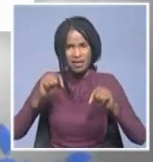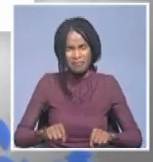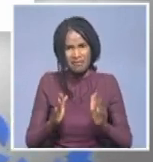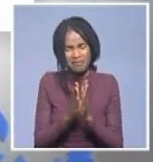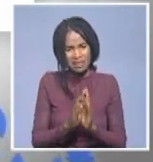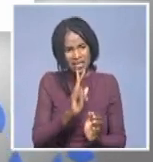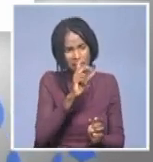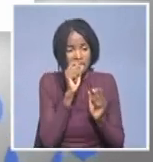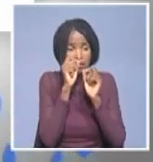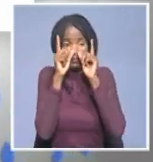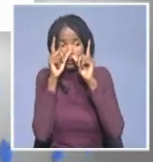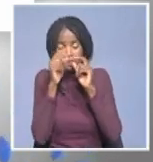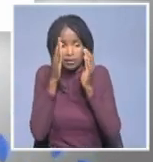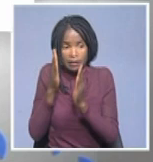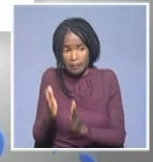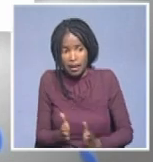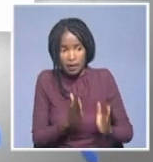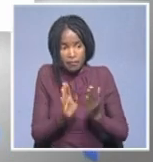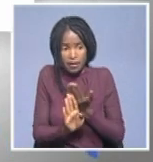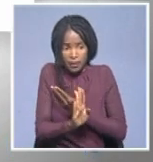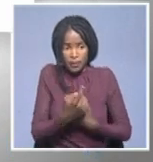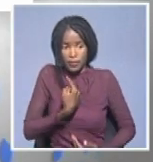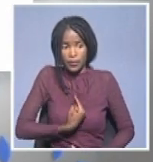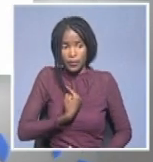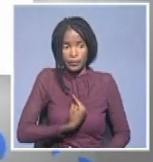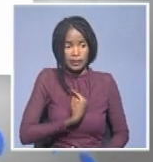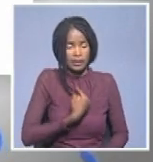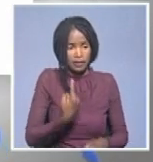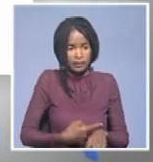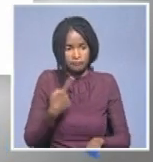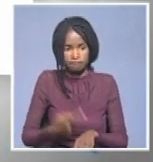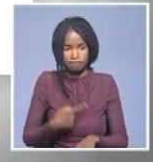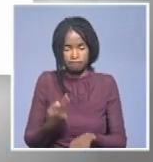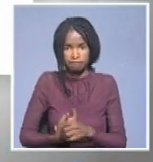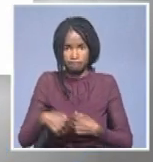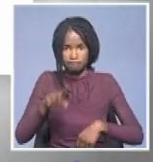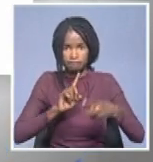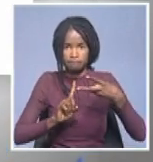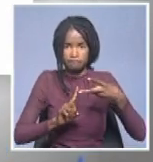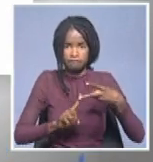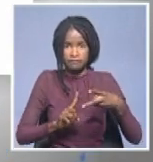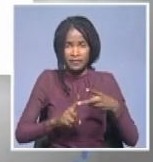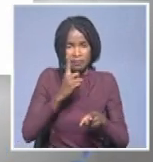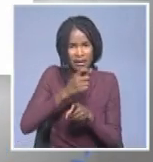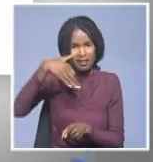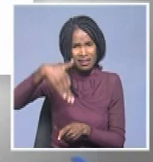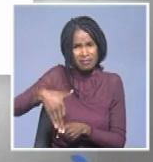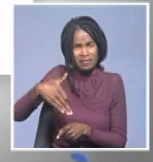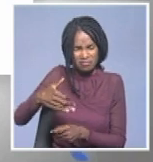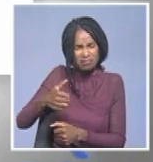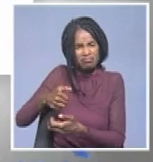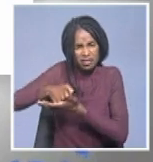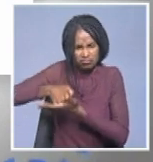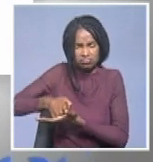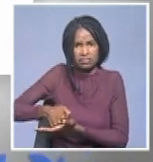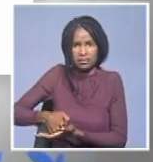take precautionary measures at all times. Luki says the Namibian government has done good